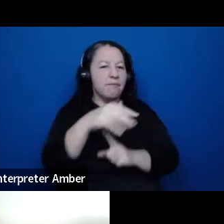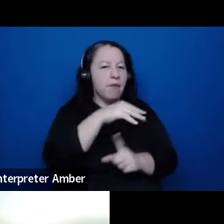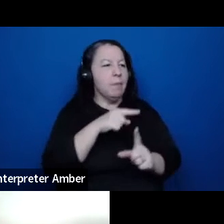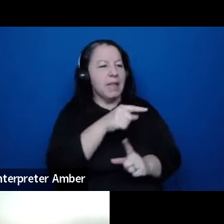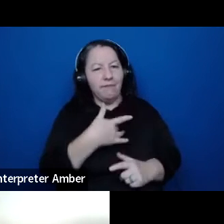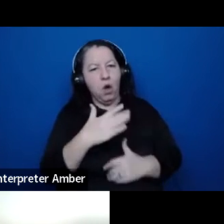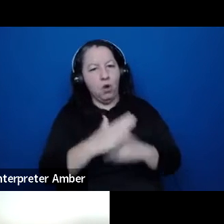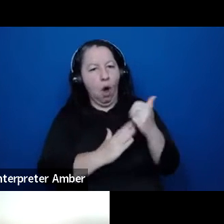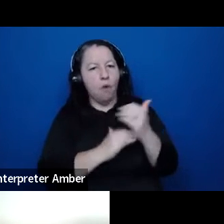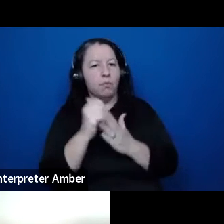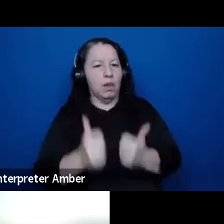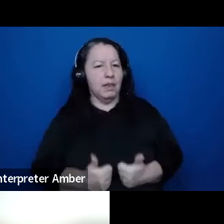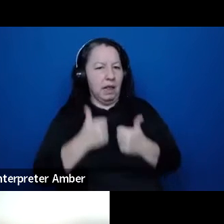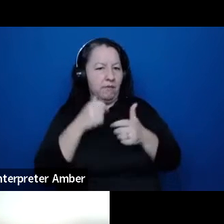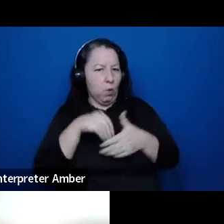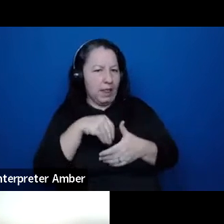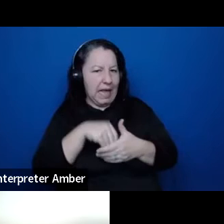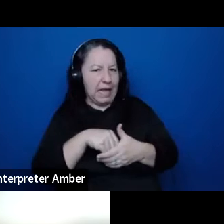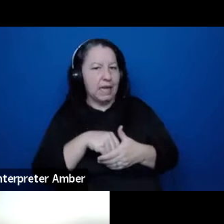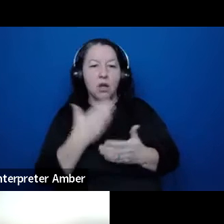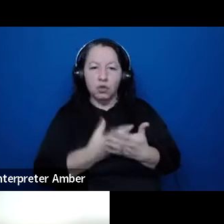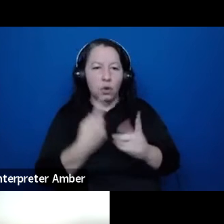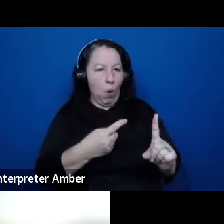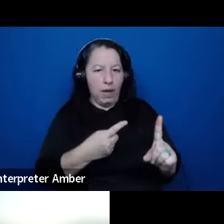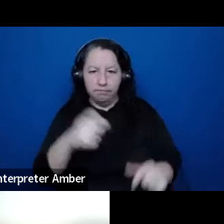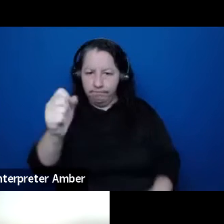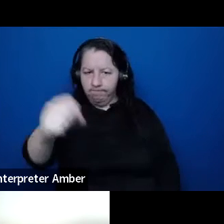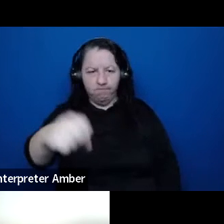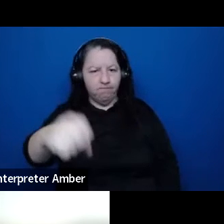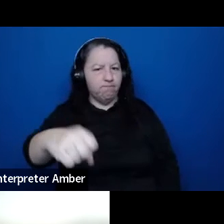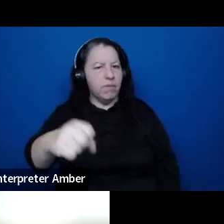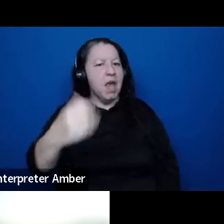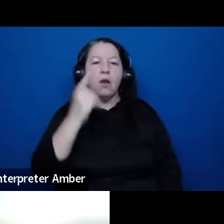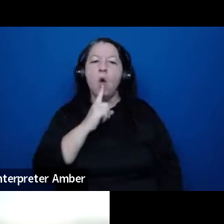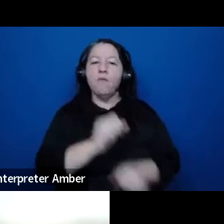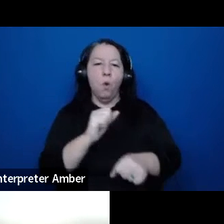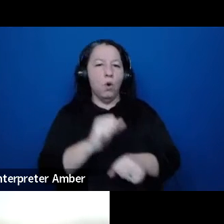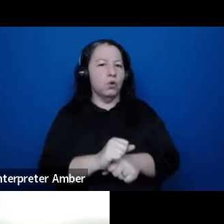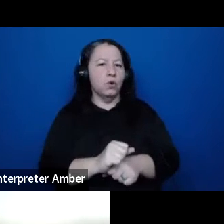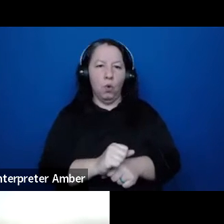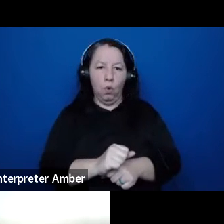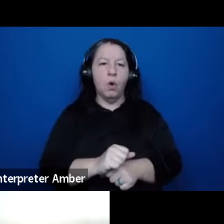So it's a very good point, and one that I know that they have taken, great